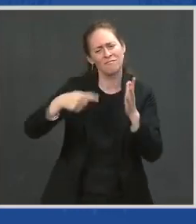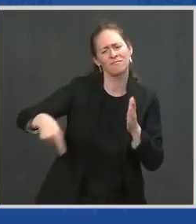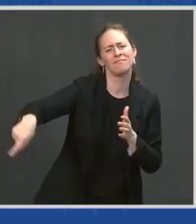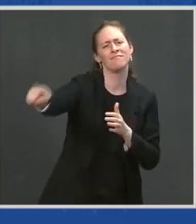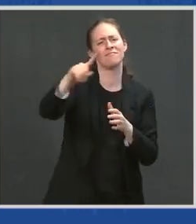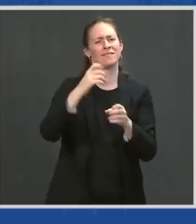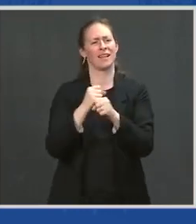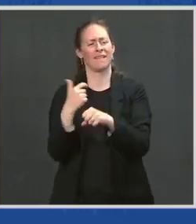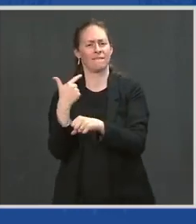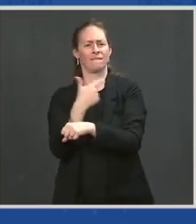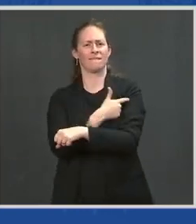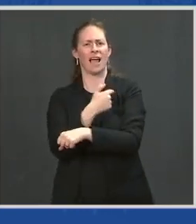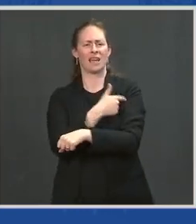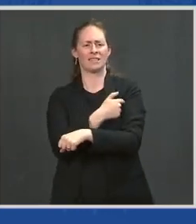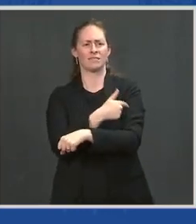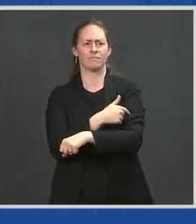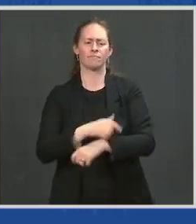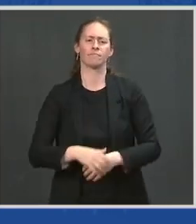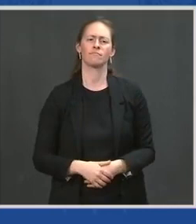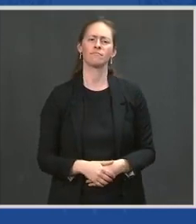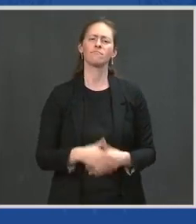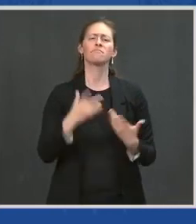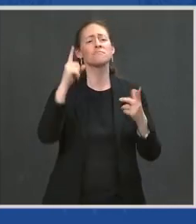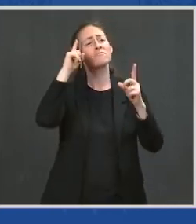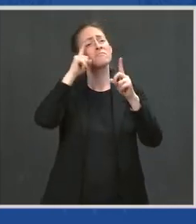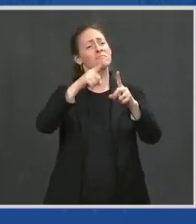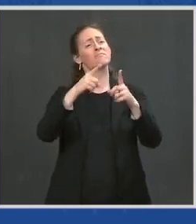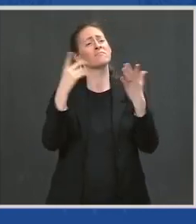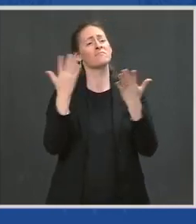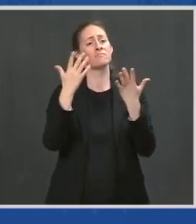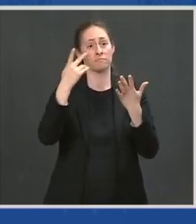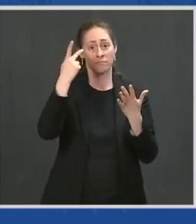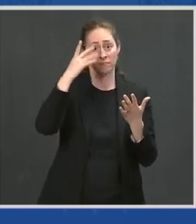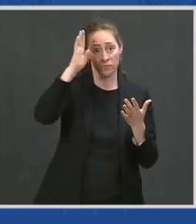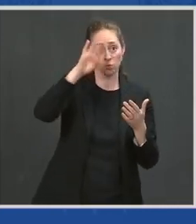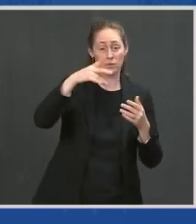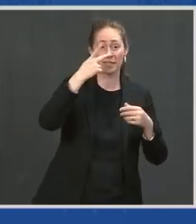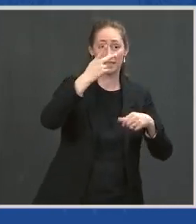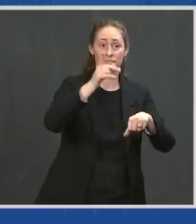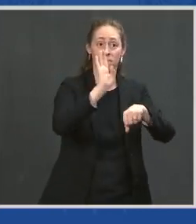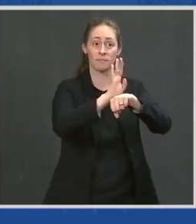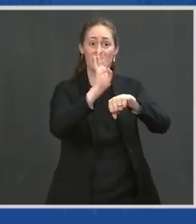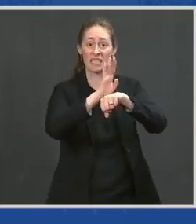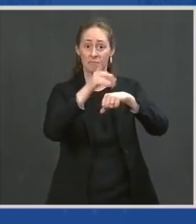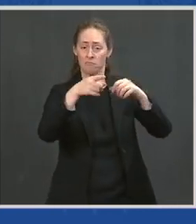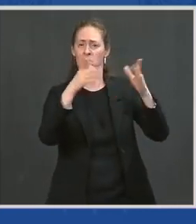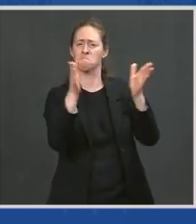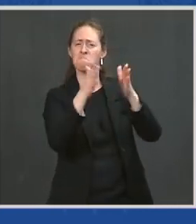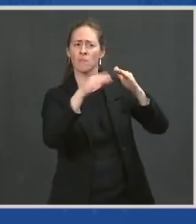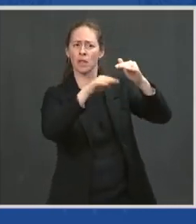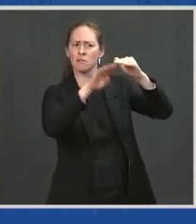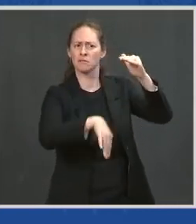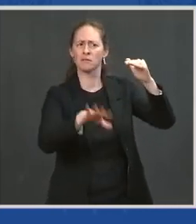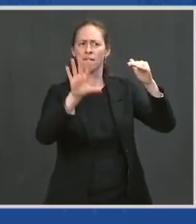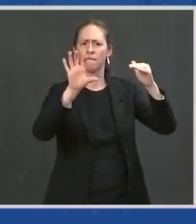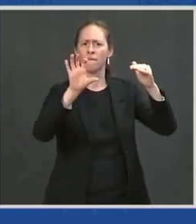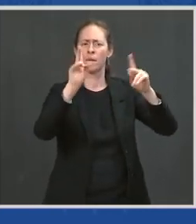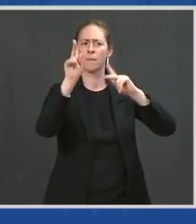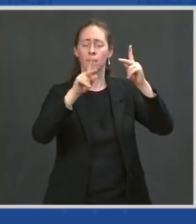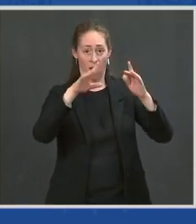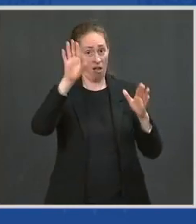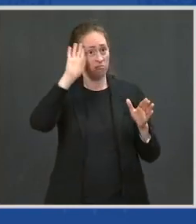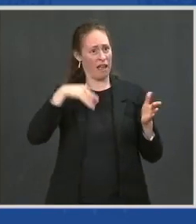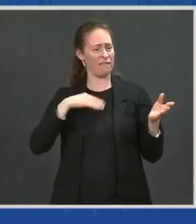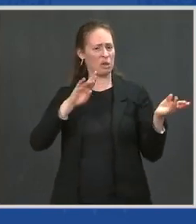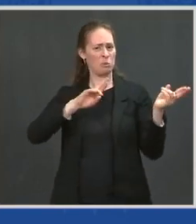businesses with fewer than 500 employees, the IRS is posting instructions for how employers can